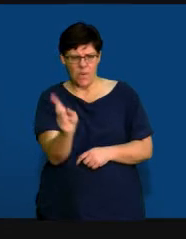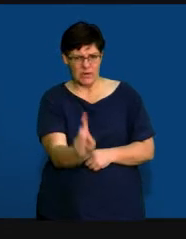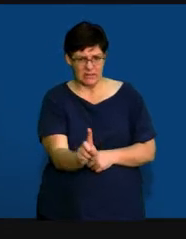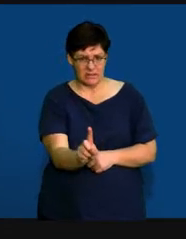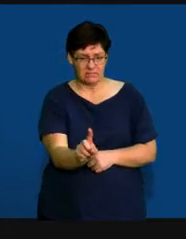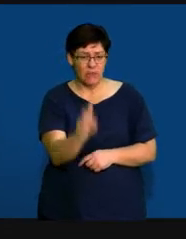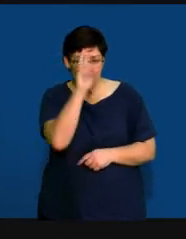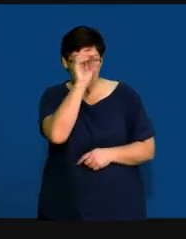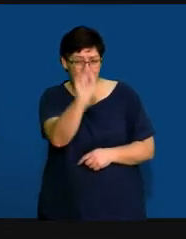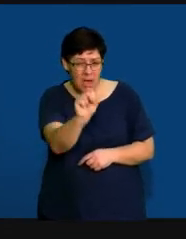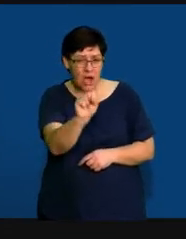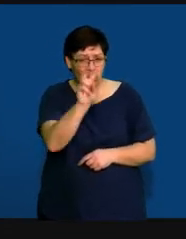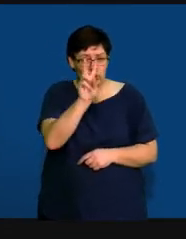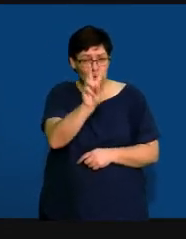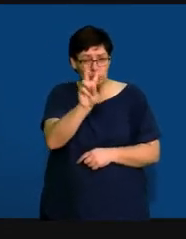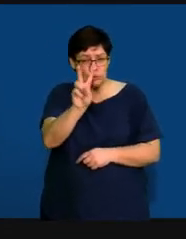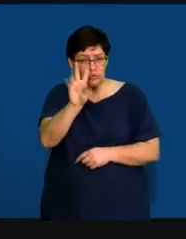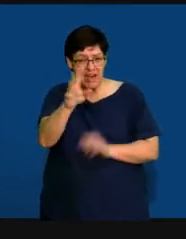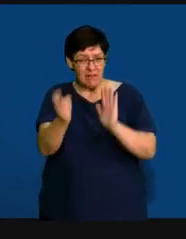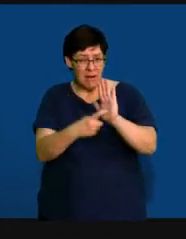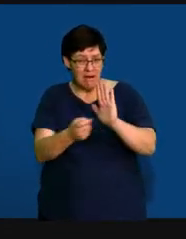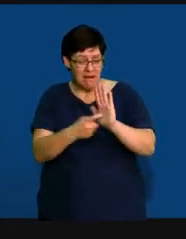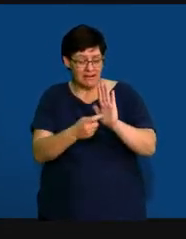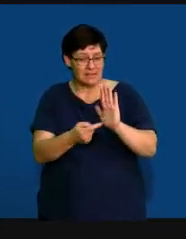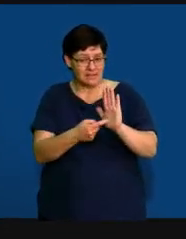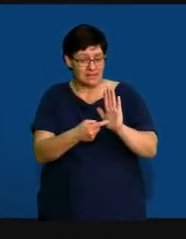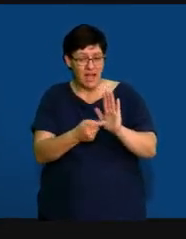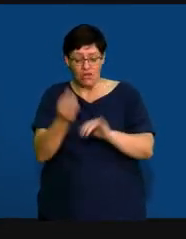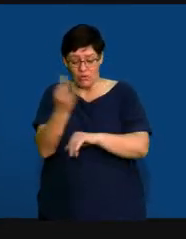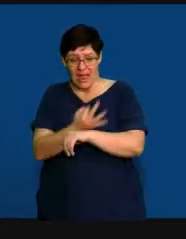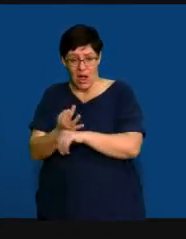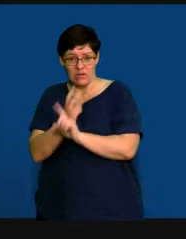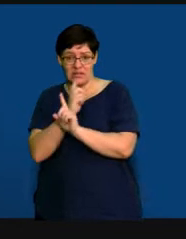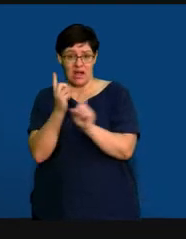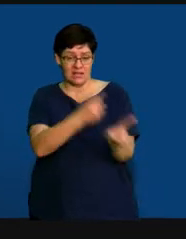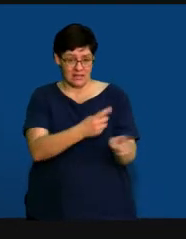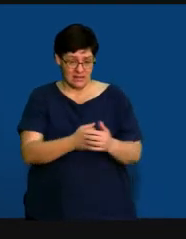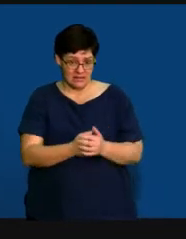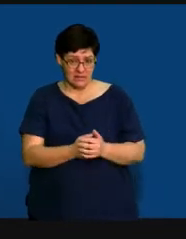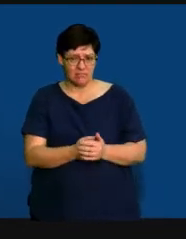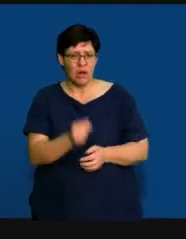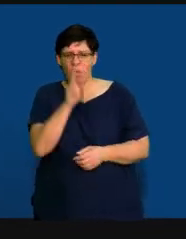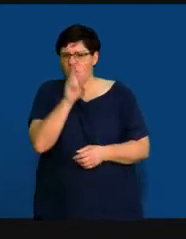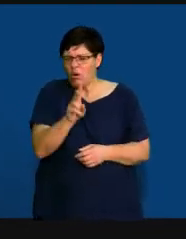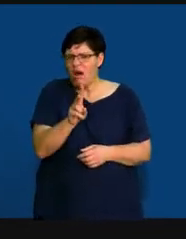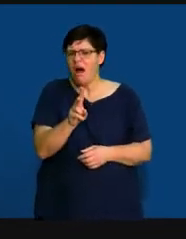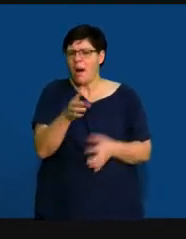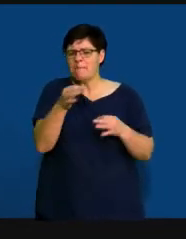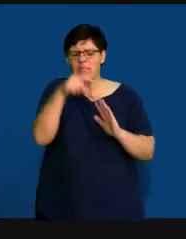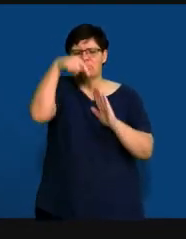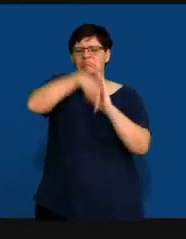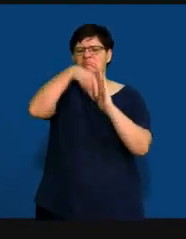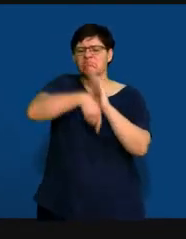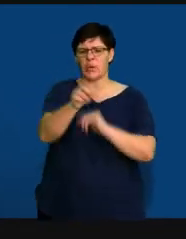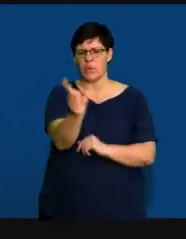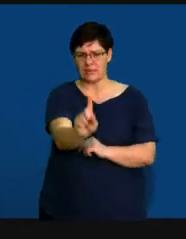have 225 marks, which you have to answer in 3 hours. Let's look closely at what this paper is all